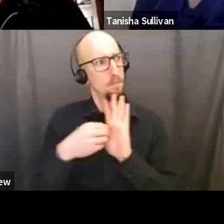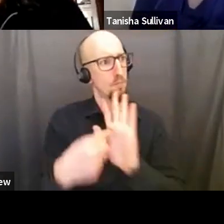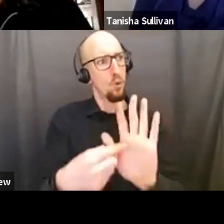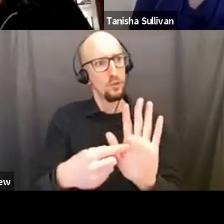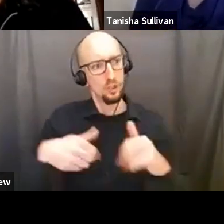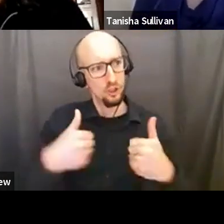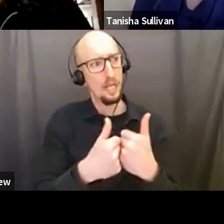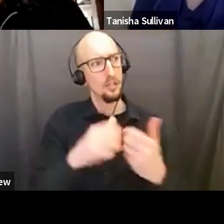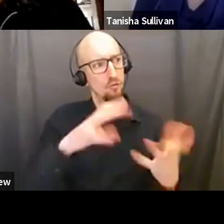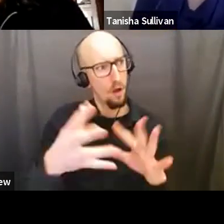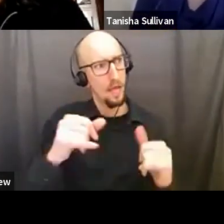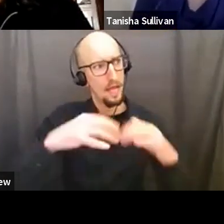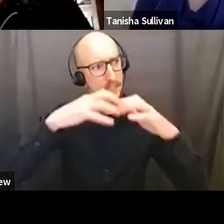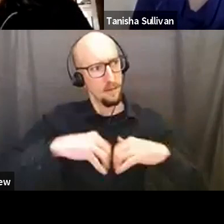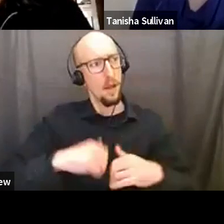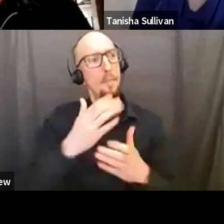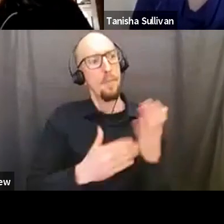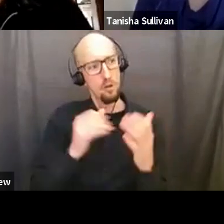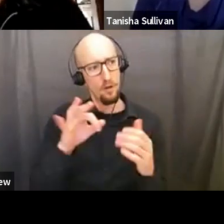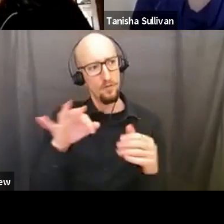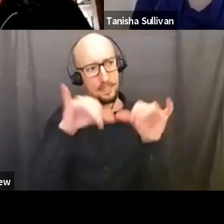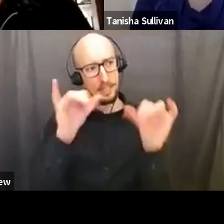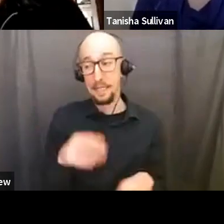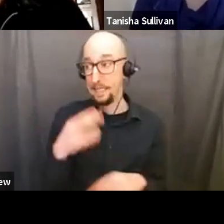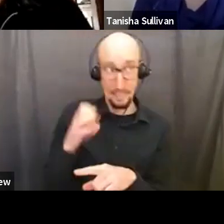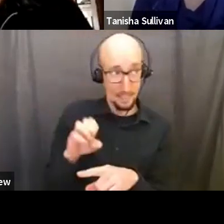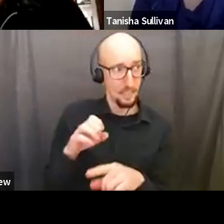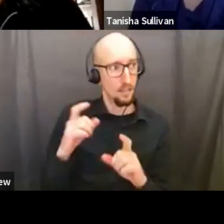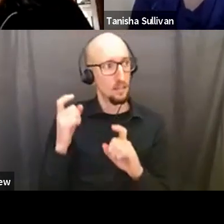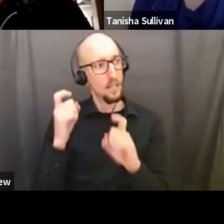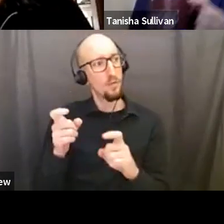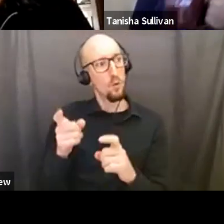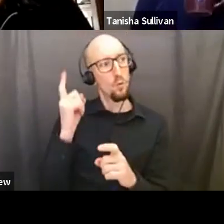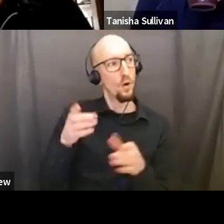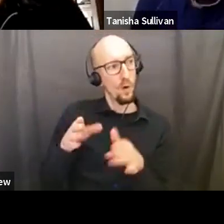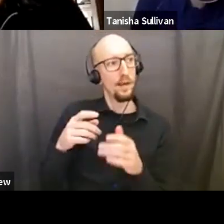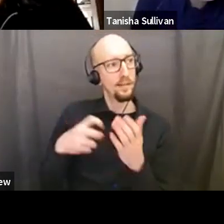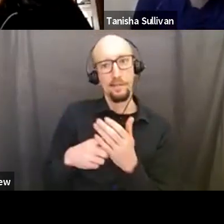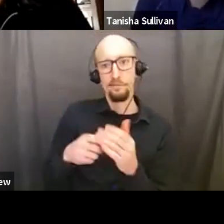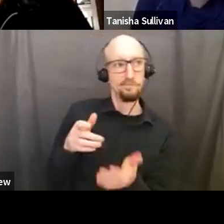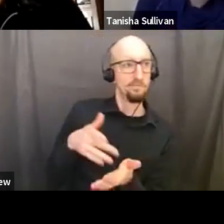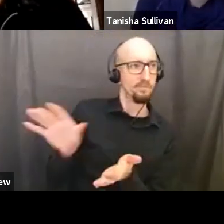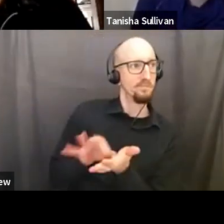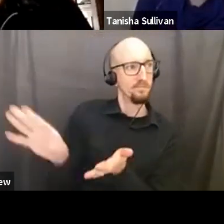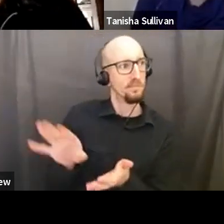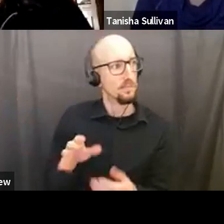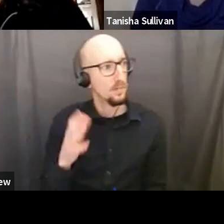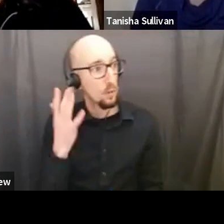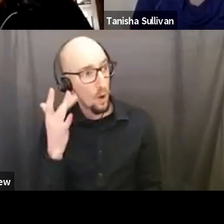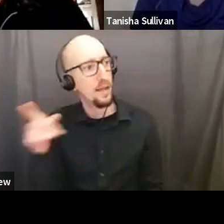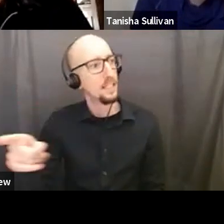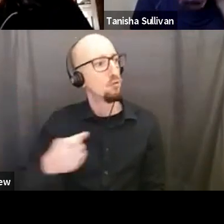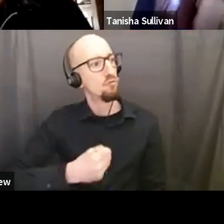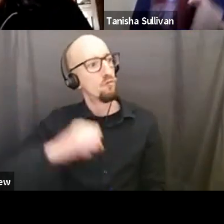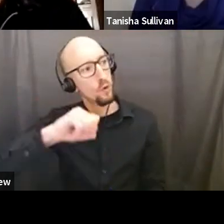disrupt, and dismantle parts of the system. He was giving a one-way ticket for his solution. Why? Because he refused to